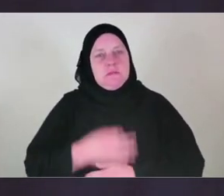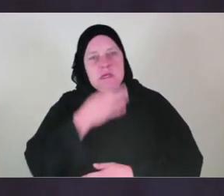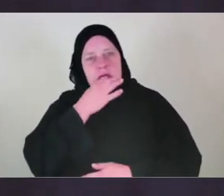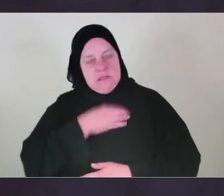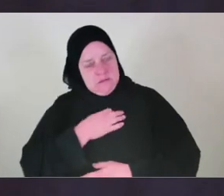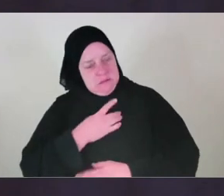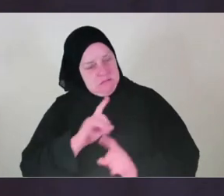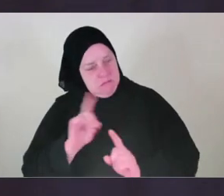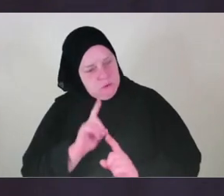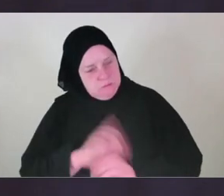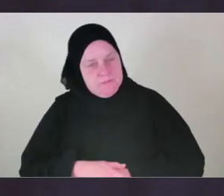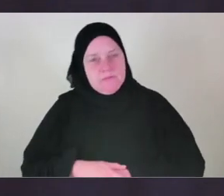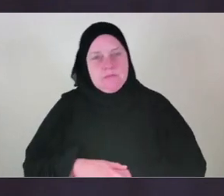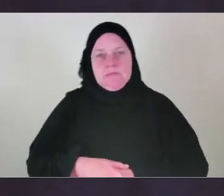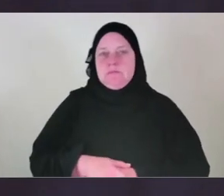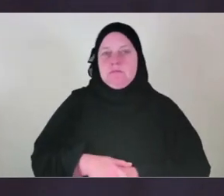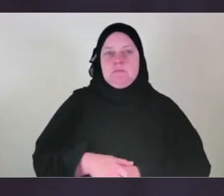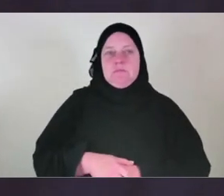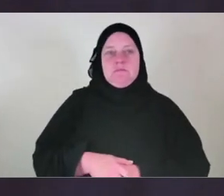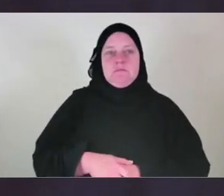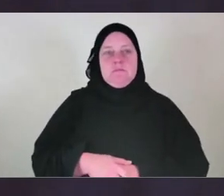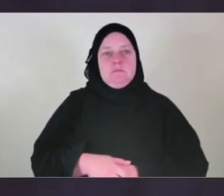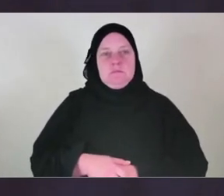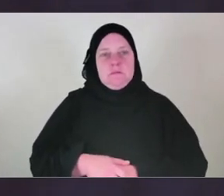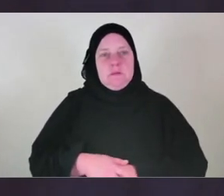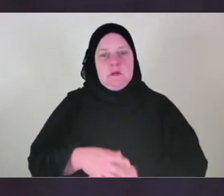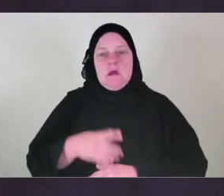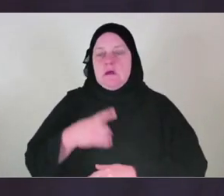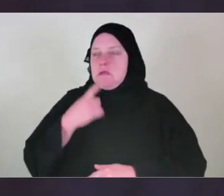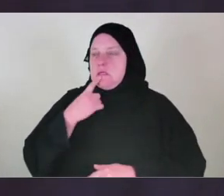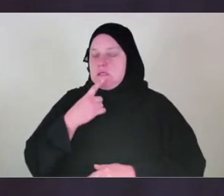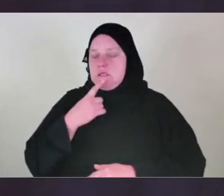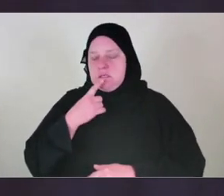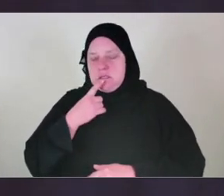said, I'm a Muslim. She said, Muslims don't ask for this.